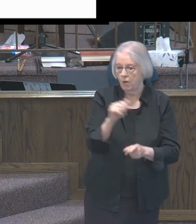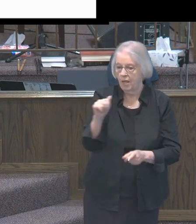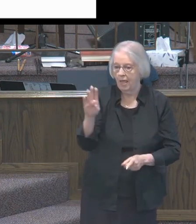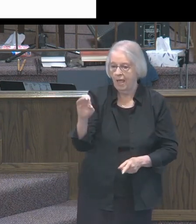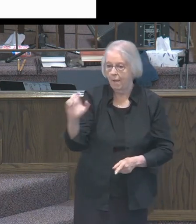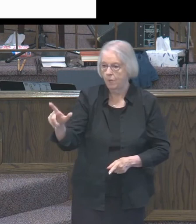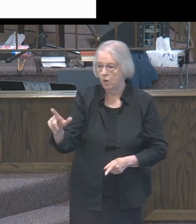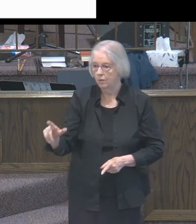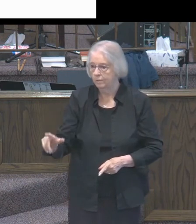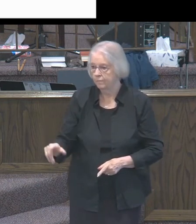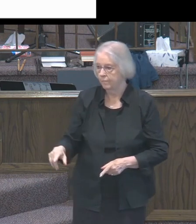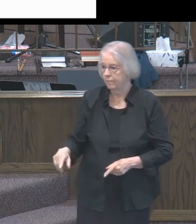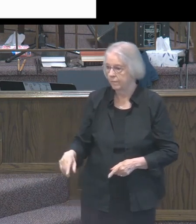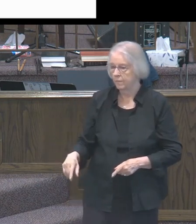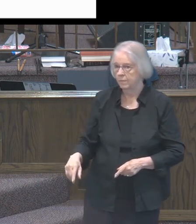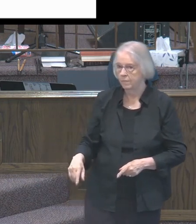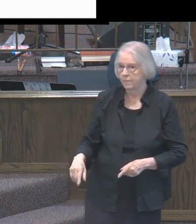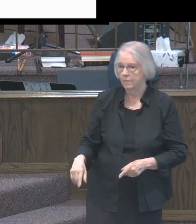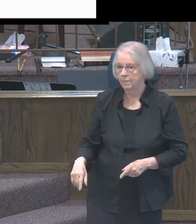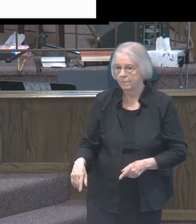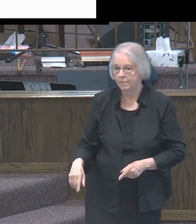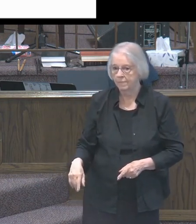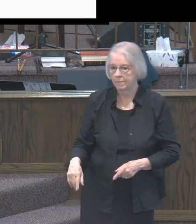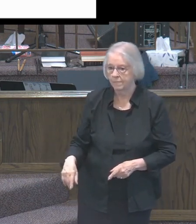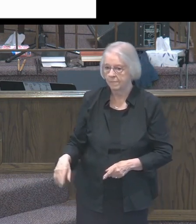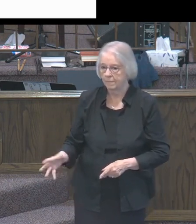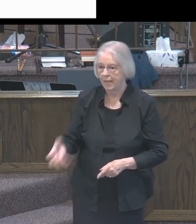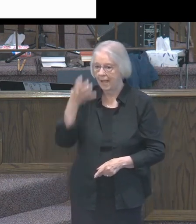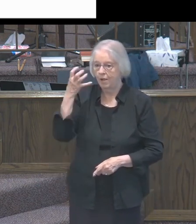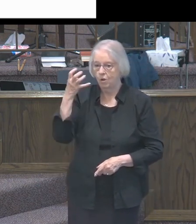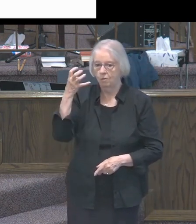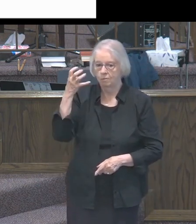No, the physical act was murder. What was the big sin?